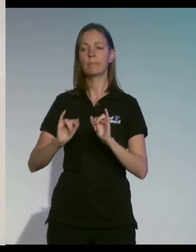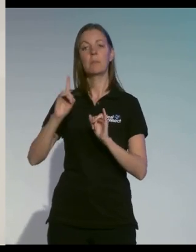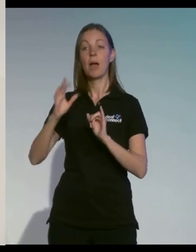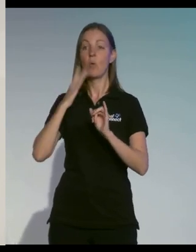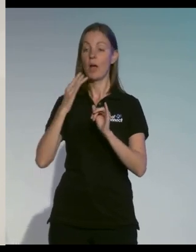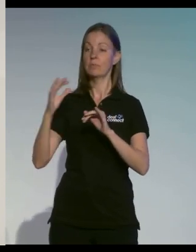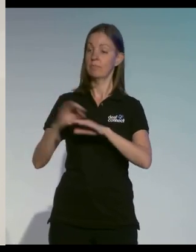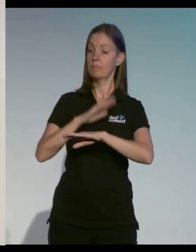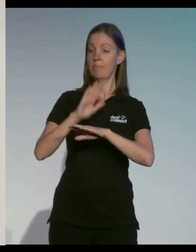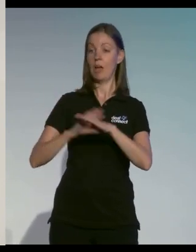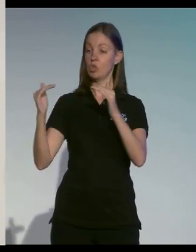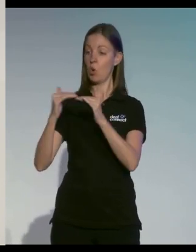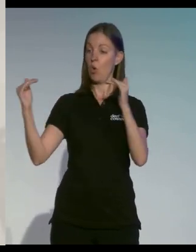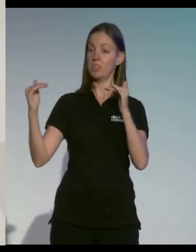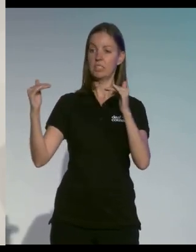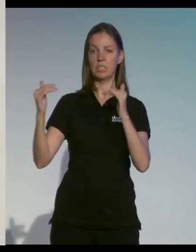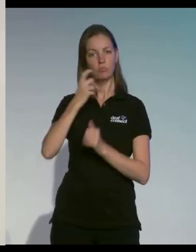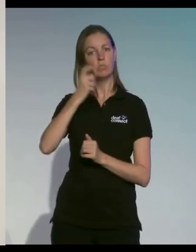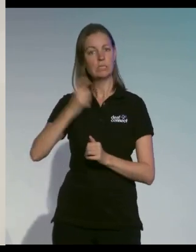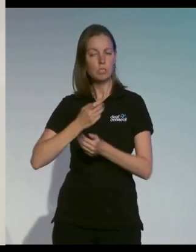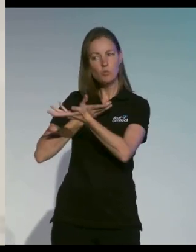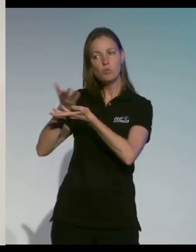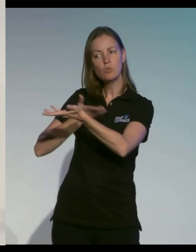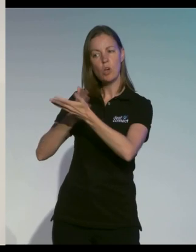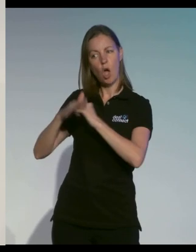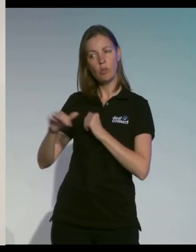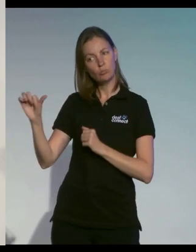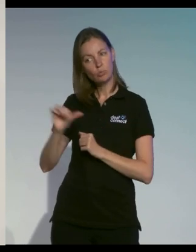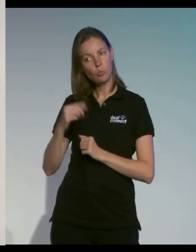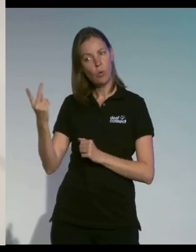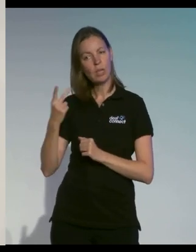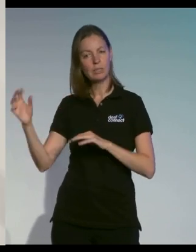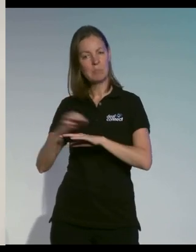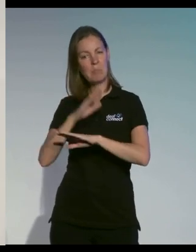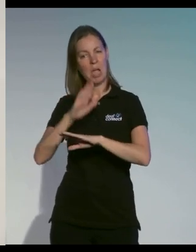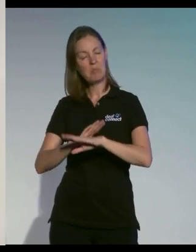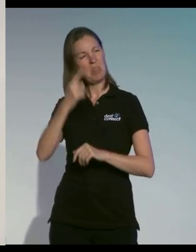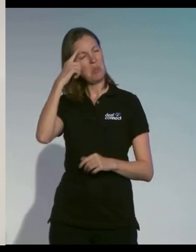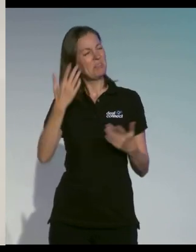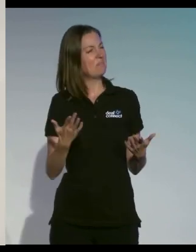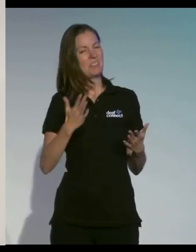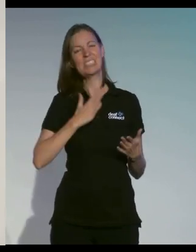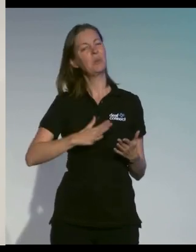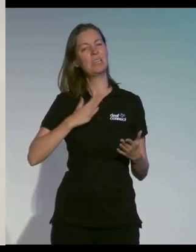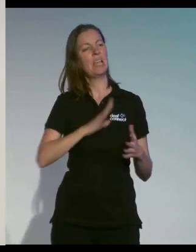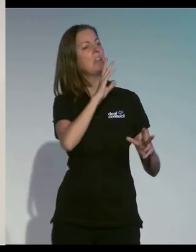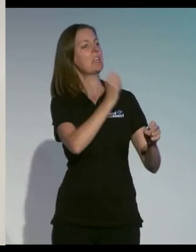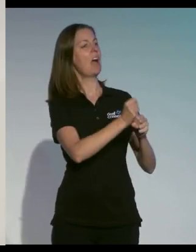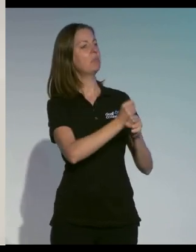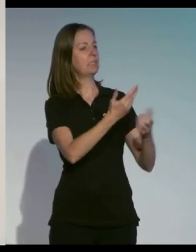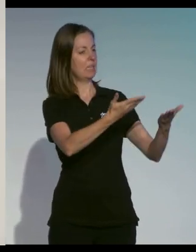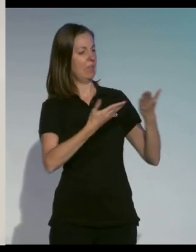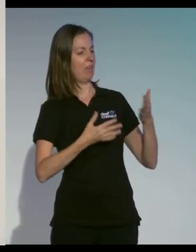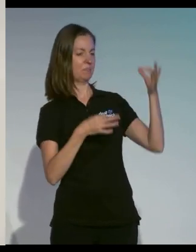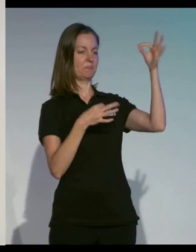we had a serious talk about whether we would get married, because on one view, we didn't really need a piece of paper from government to tell us